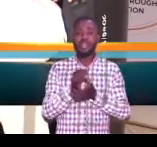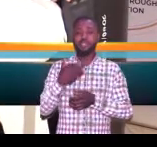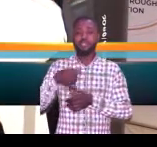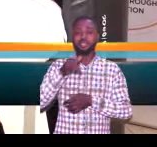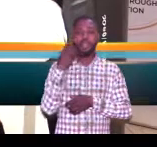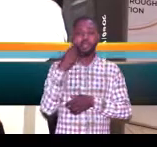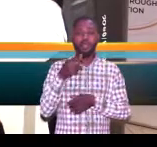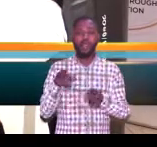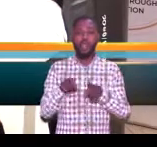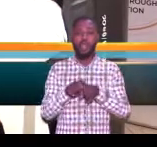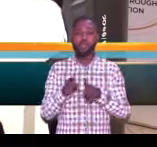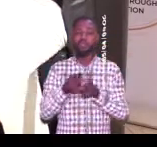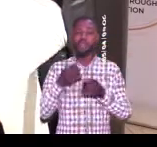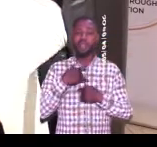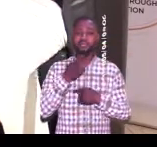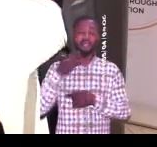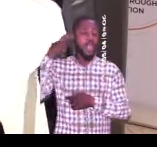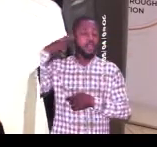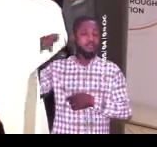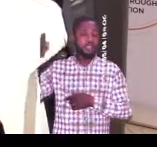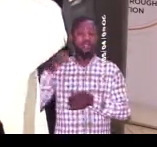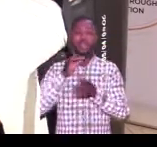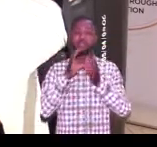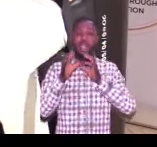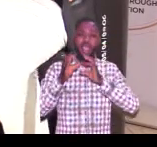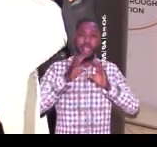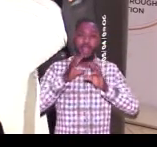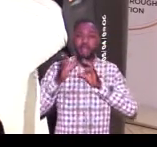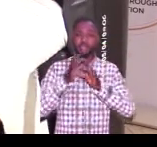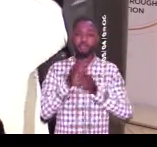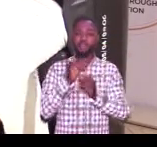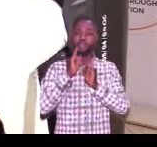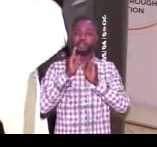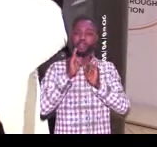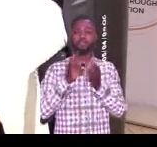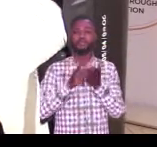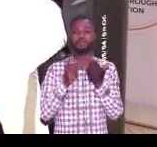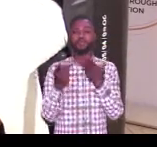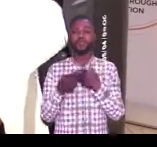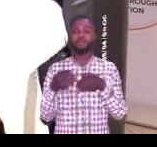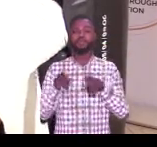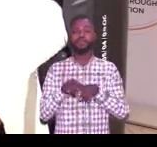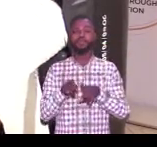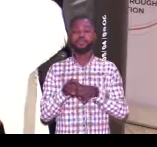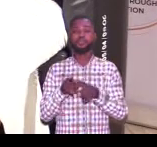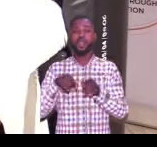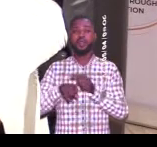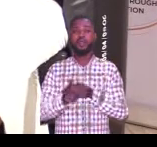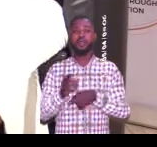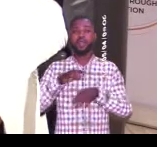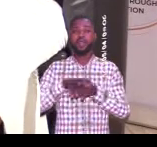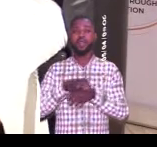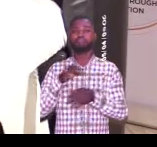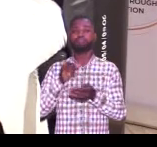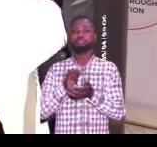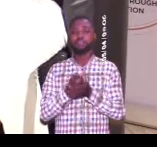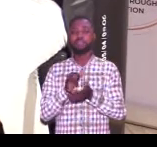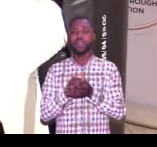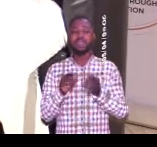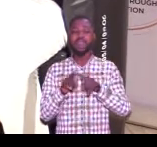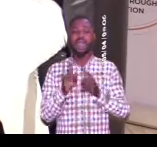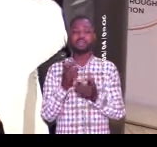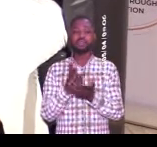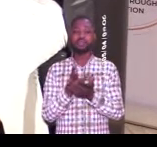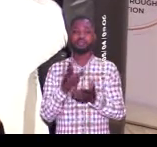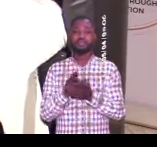also having the radio interactive instruction programs too. So while we consolidated on that as